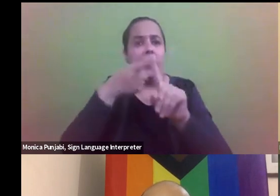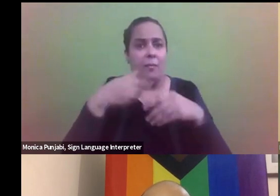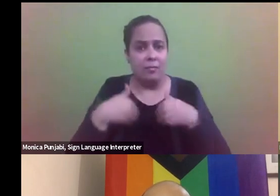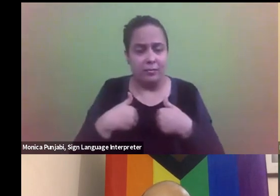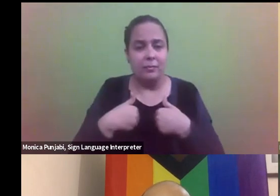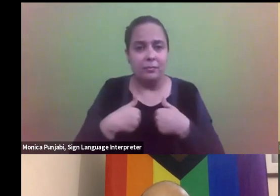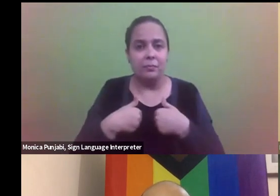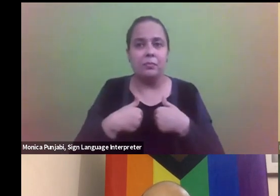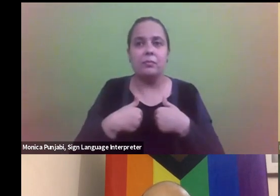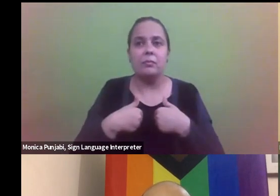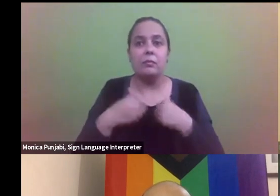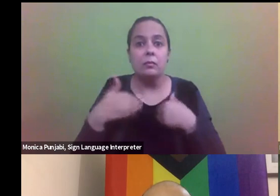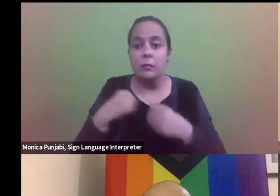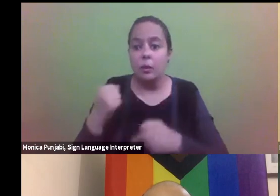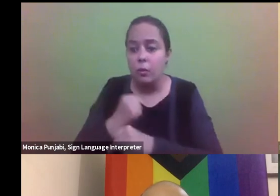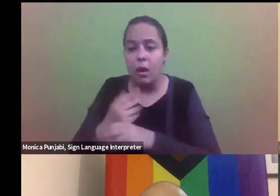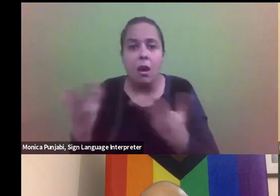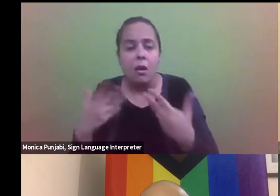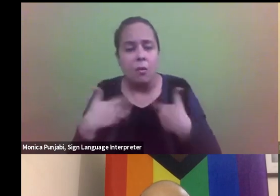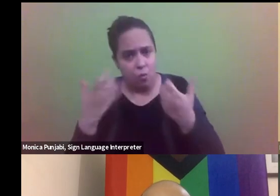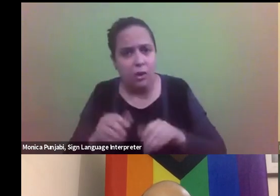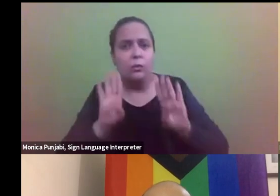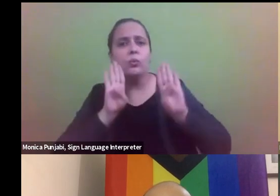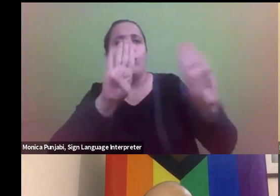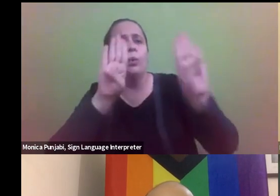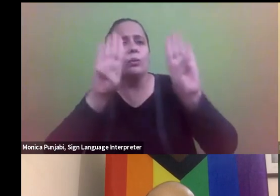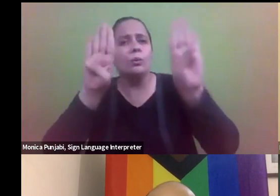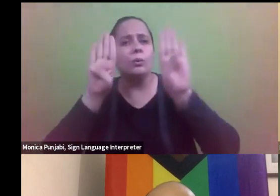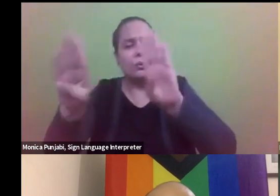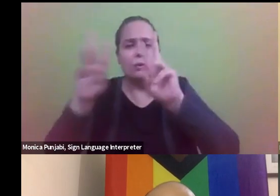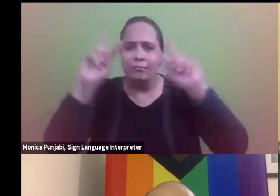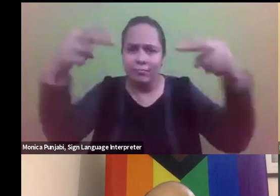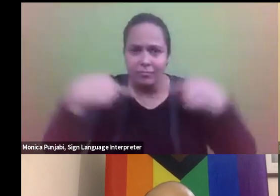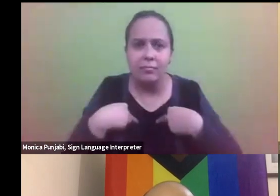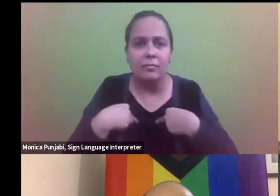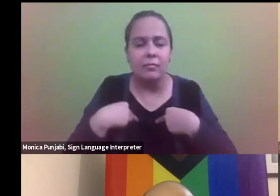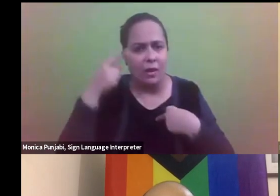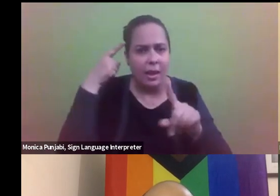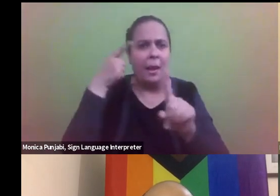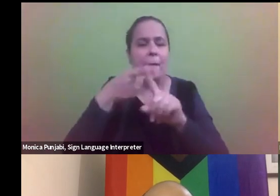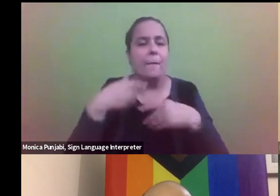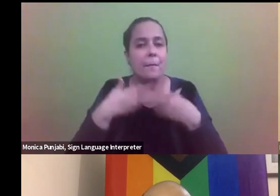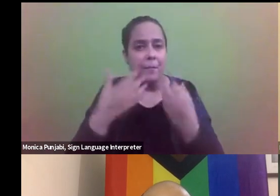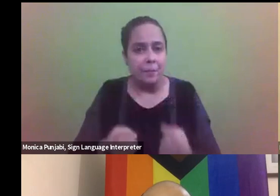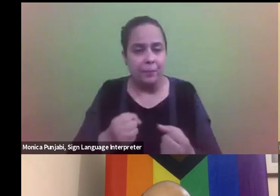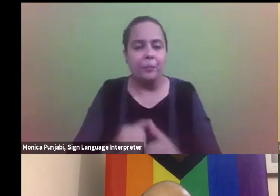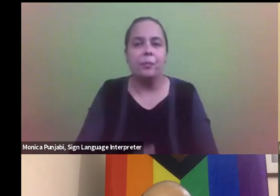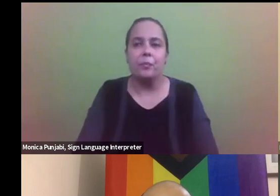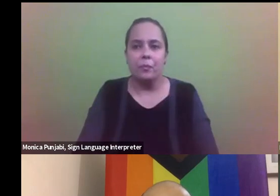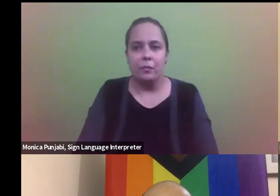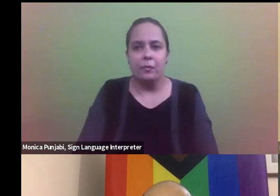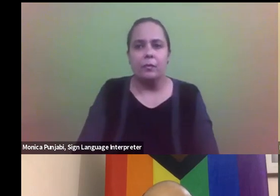that I'm actually working on. So I usually do, so Determined Art Movement is usually like